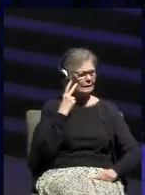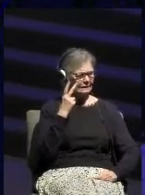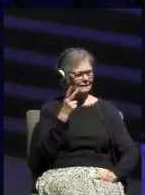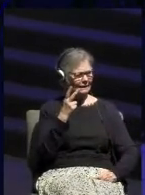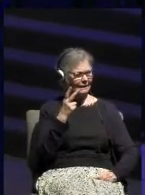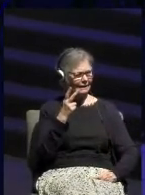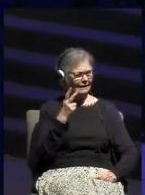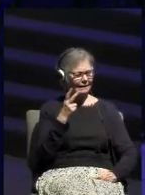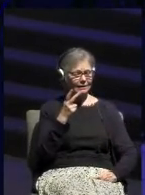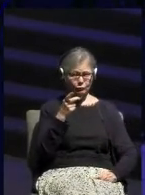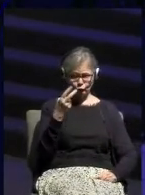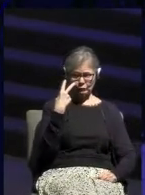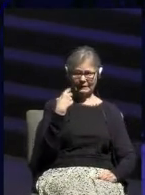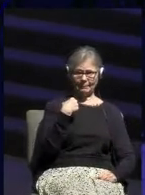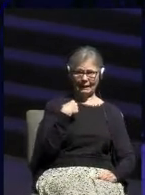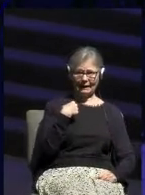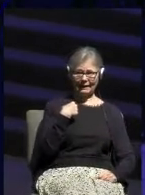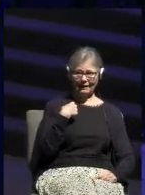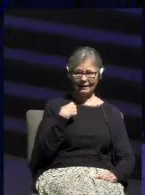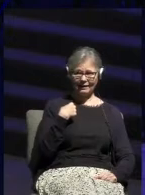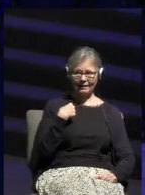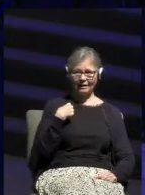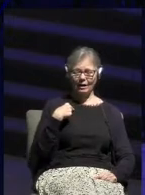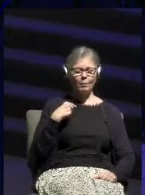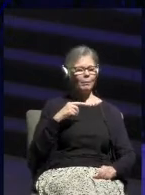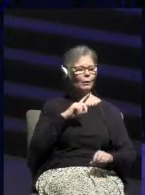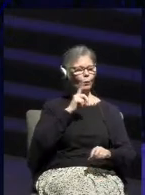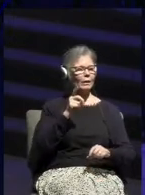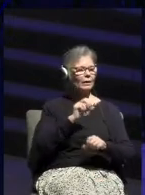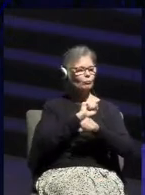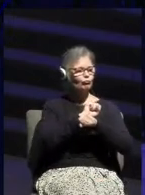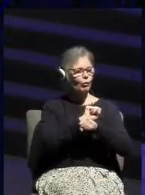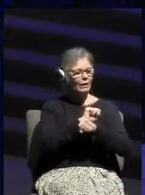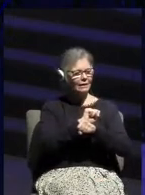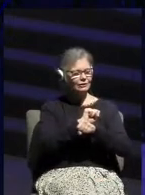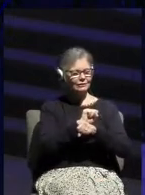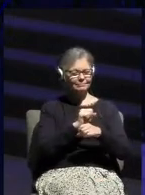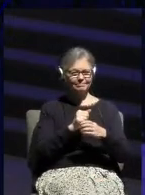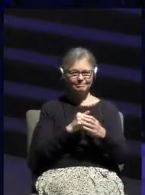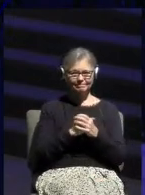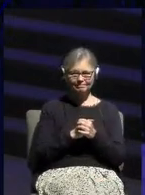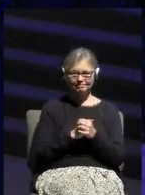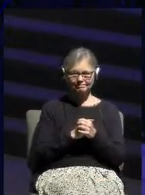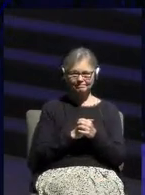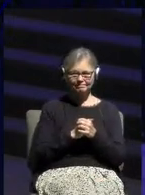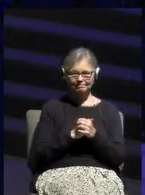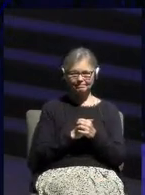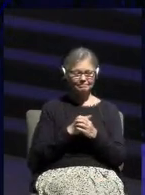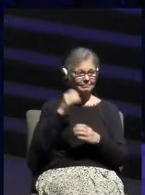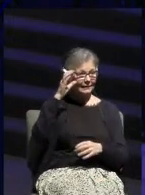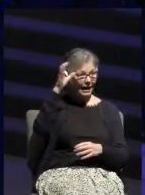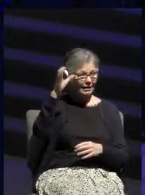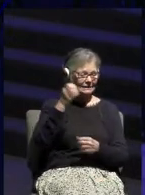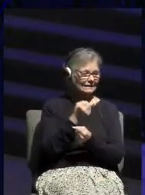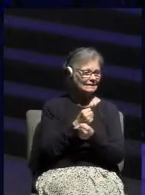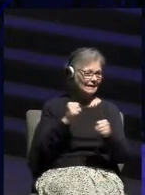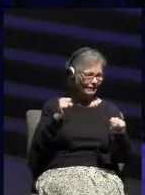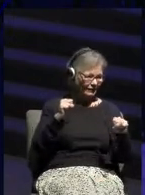seen. But it's the idea of protection and the idea of